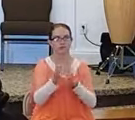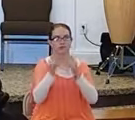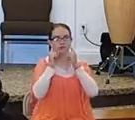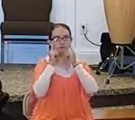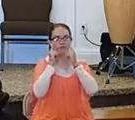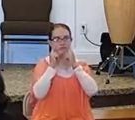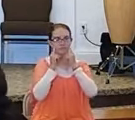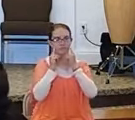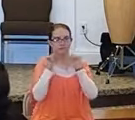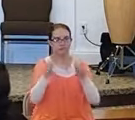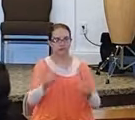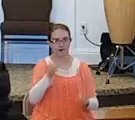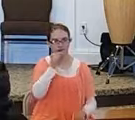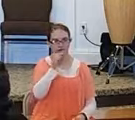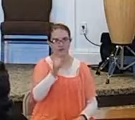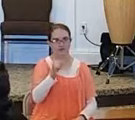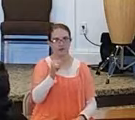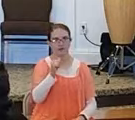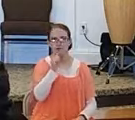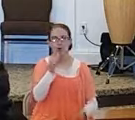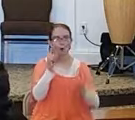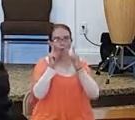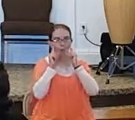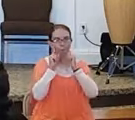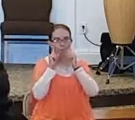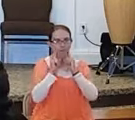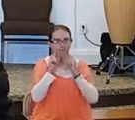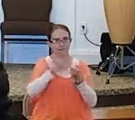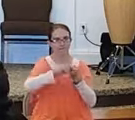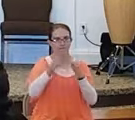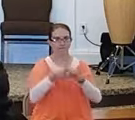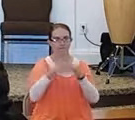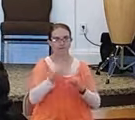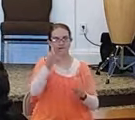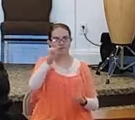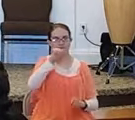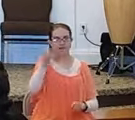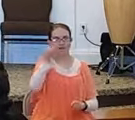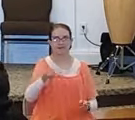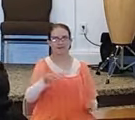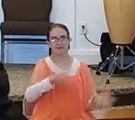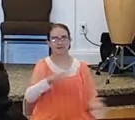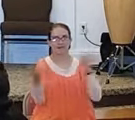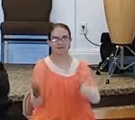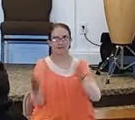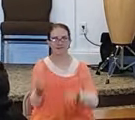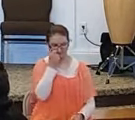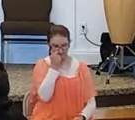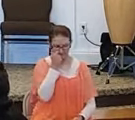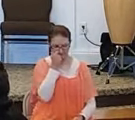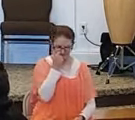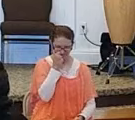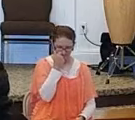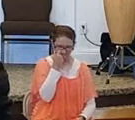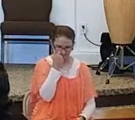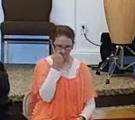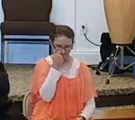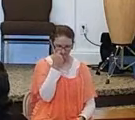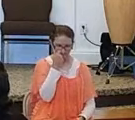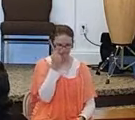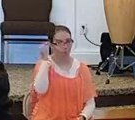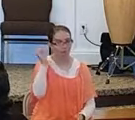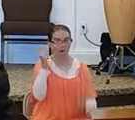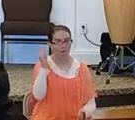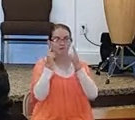wept. Can I tell you, he was not weeping for his friend Lazarus that had died? You know what he was